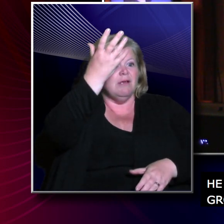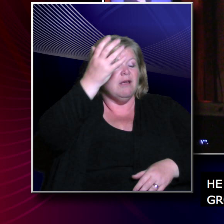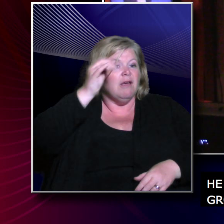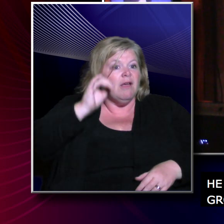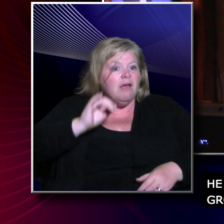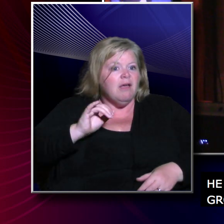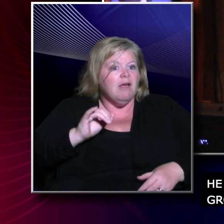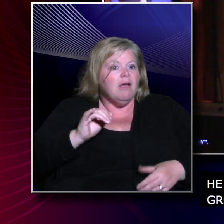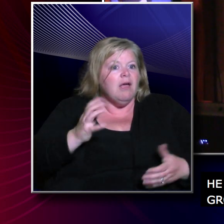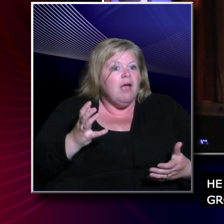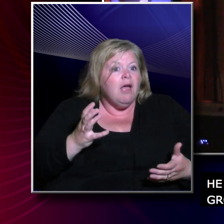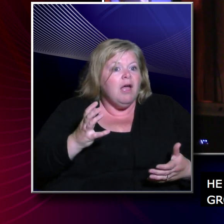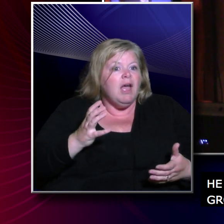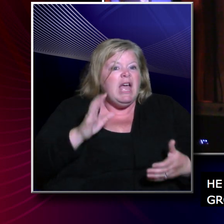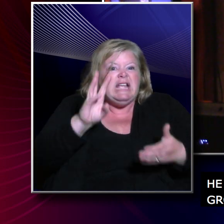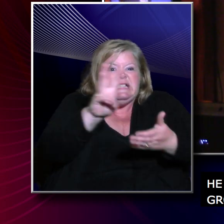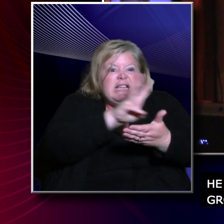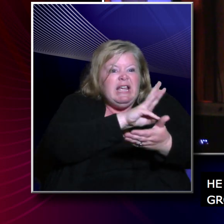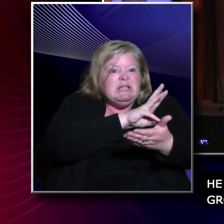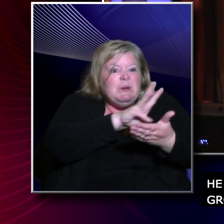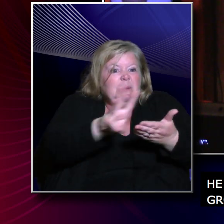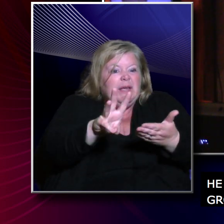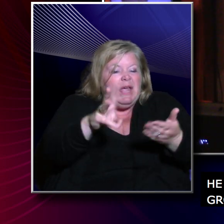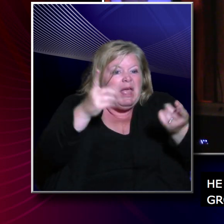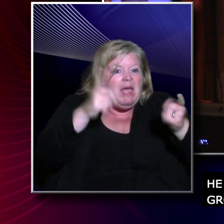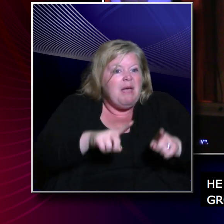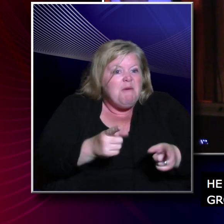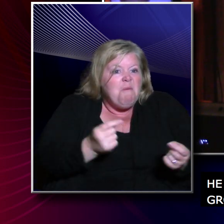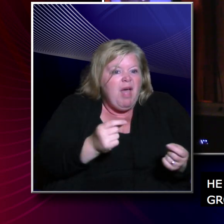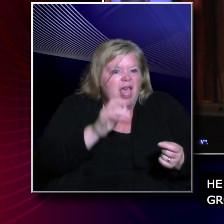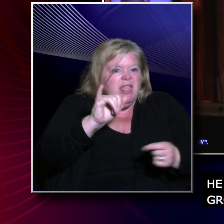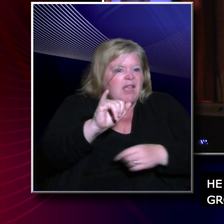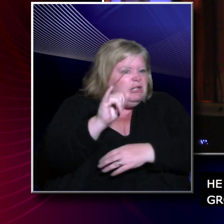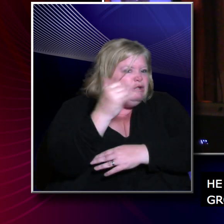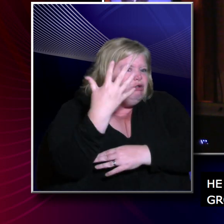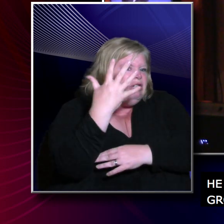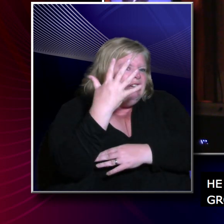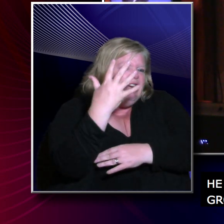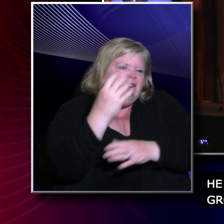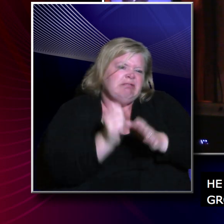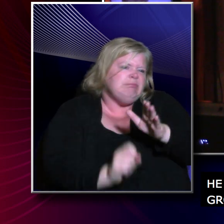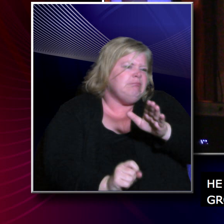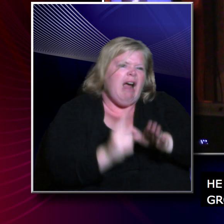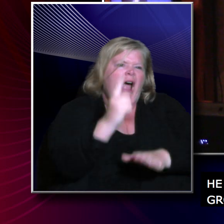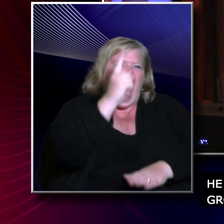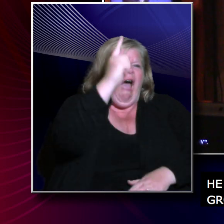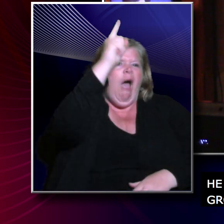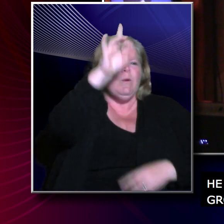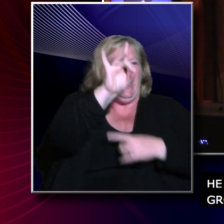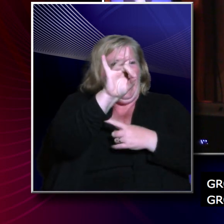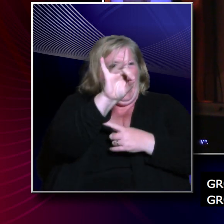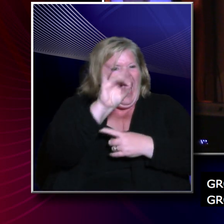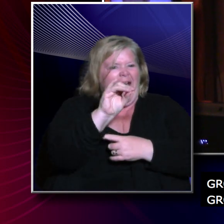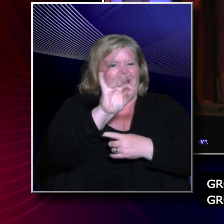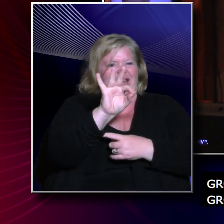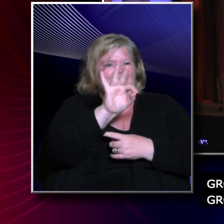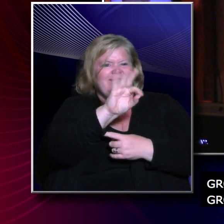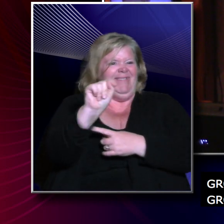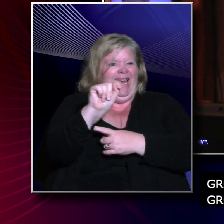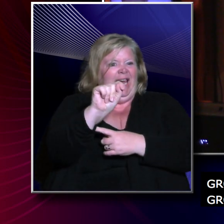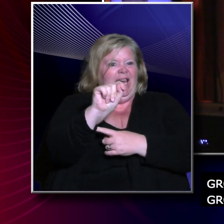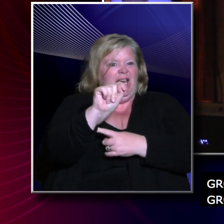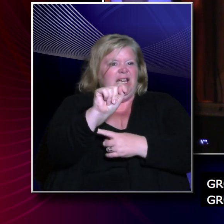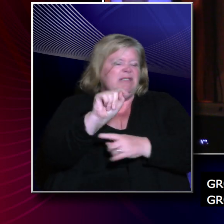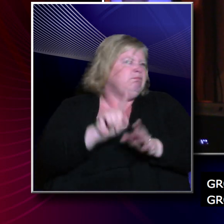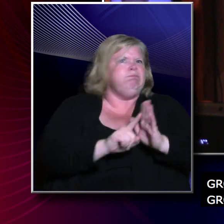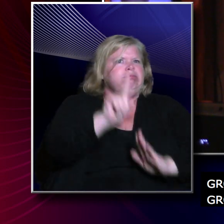And in 6 weeks, this tree grows 80 feet feet up into